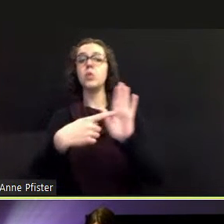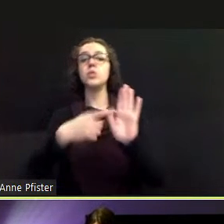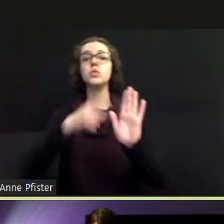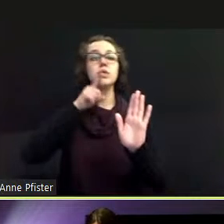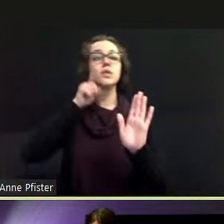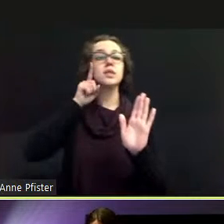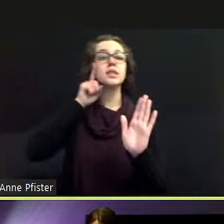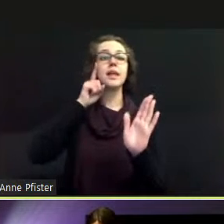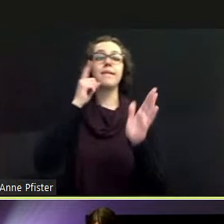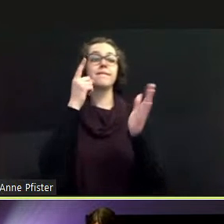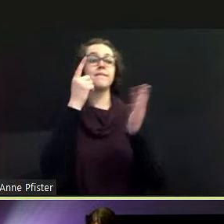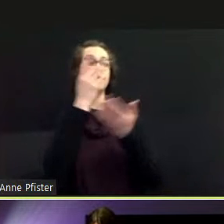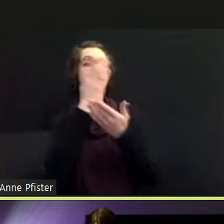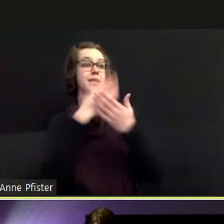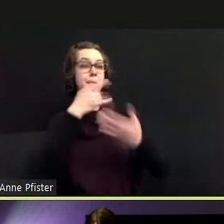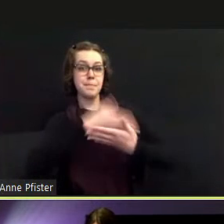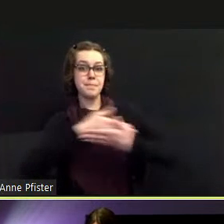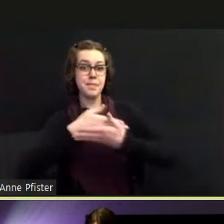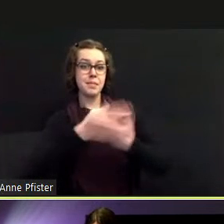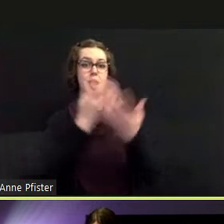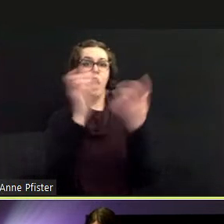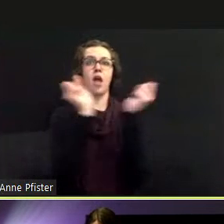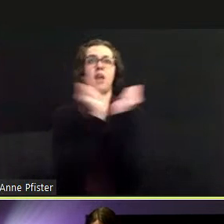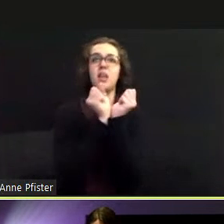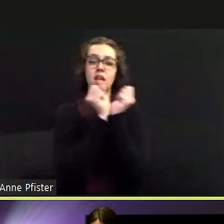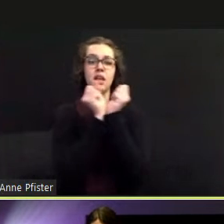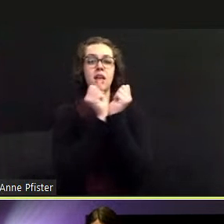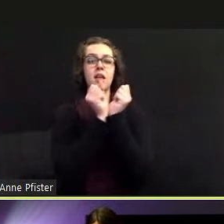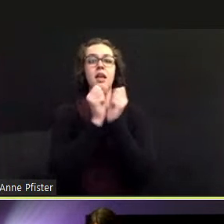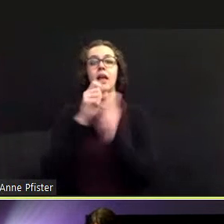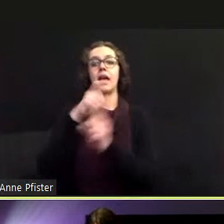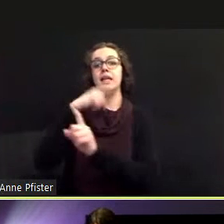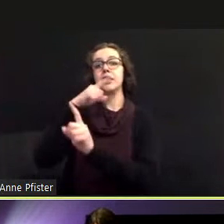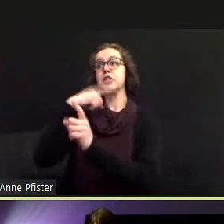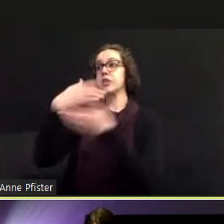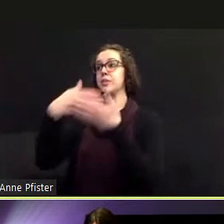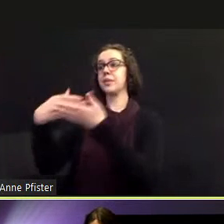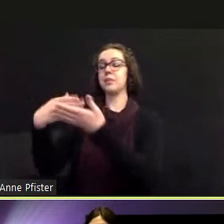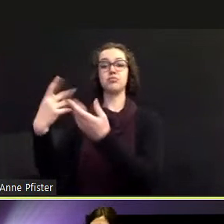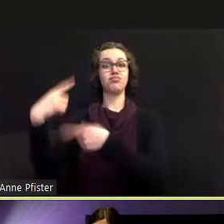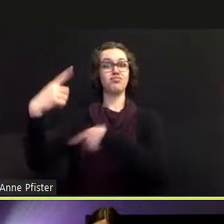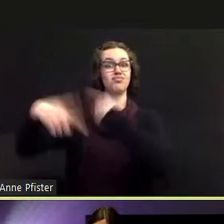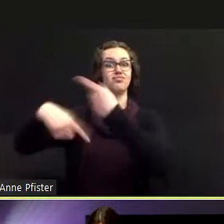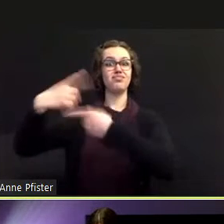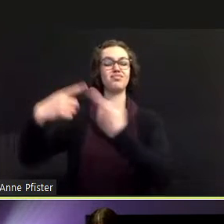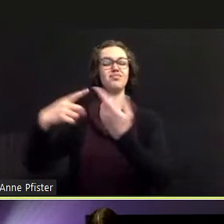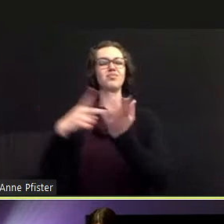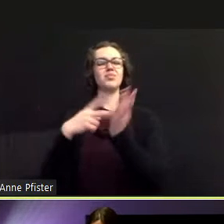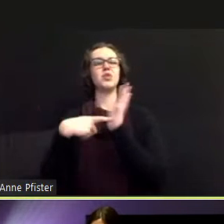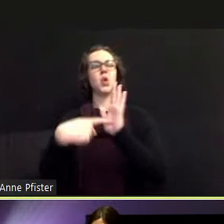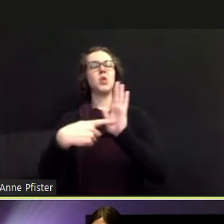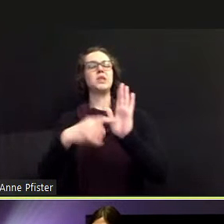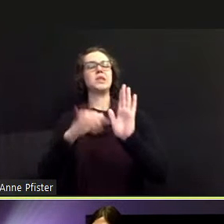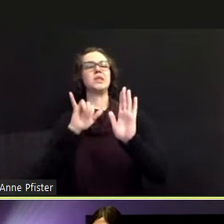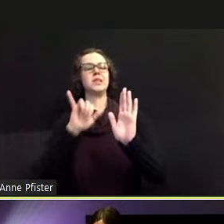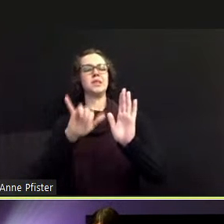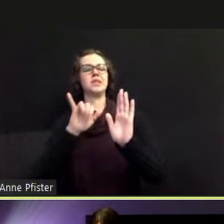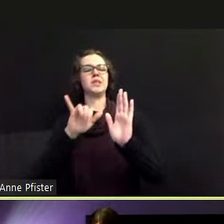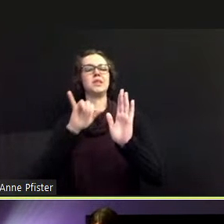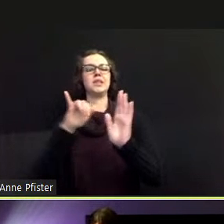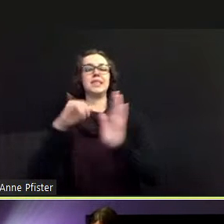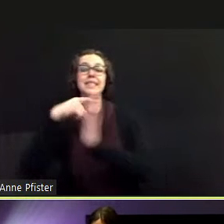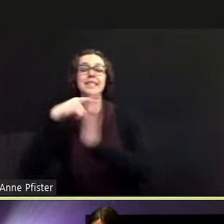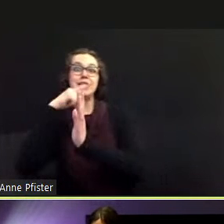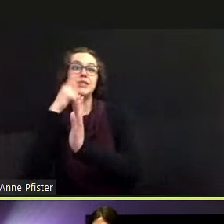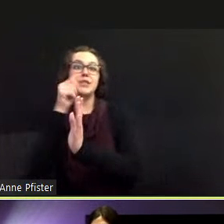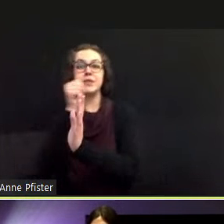hands immobilized in handcuffs as they observe a hearing baby gleefully signing suggests, a double standard, perhaps a hearing private